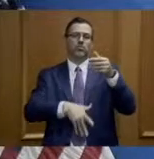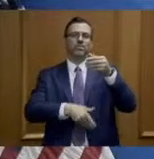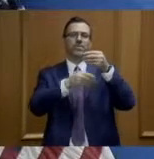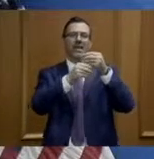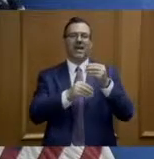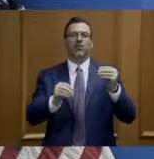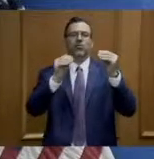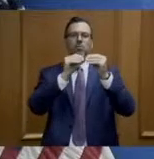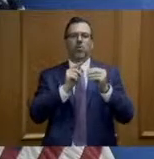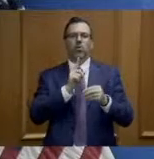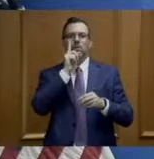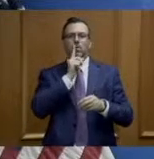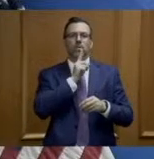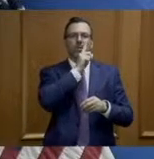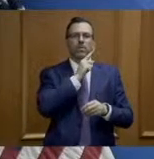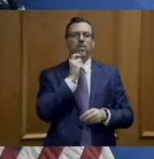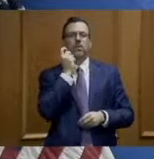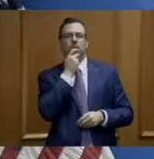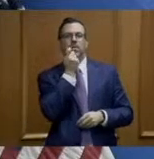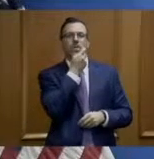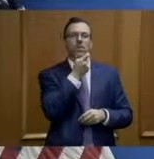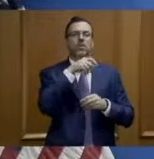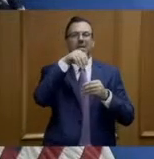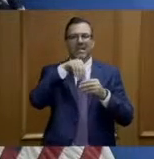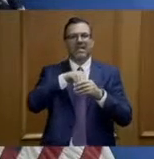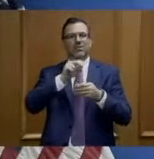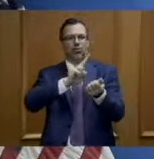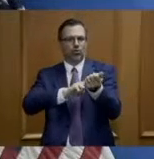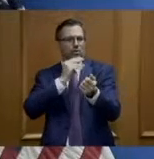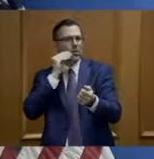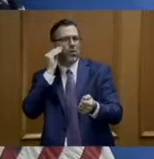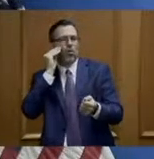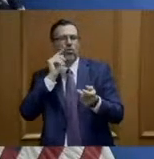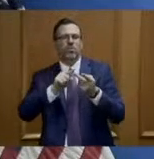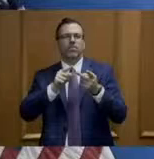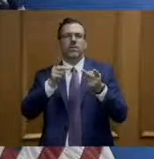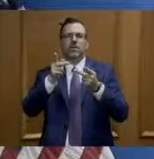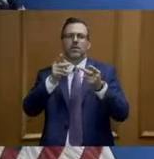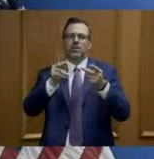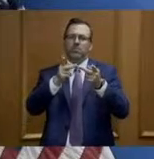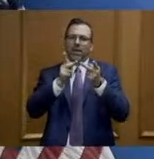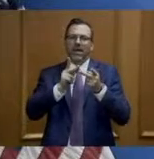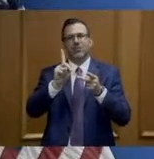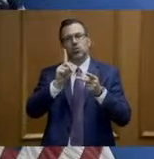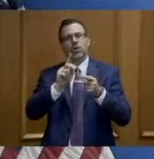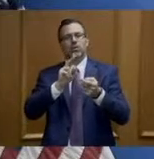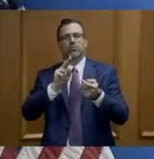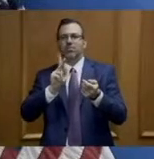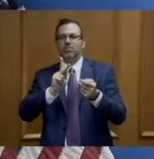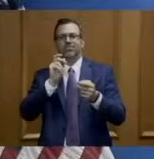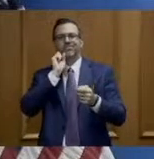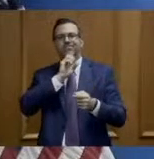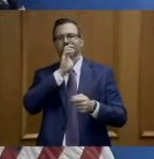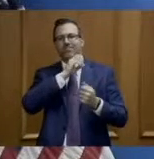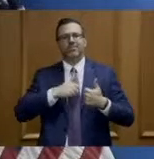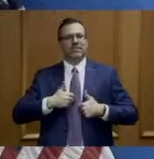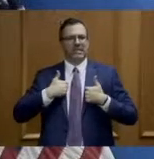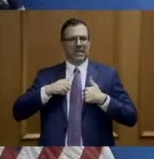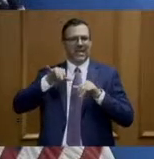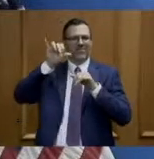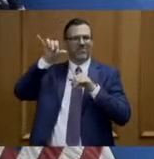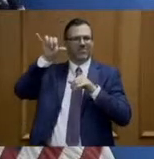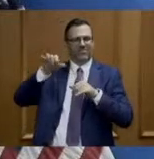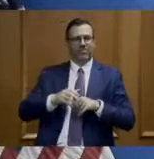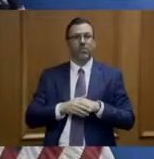care facilities. Over the next few weeks, we will be requesting that all long-term care facilities in the